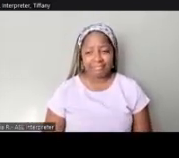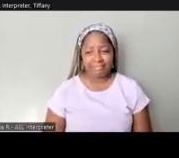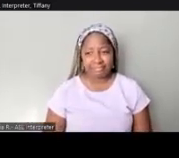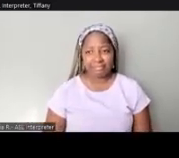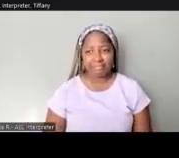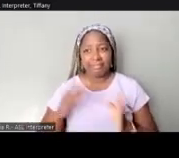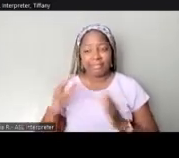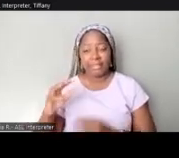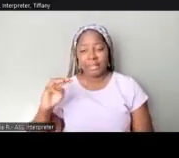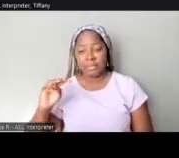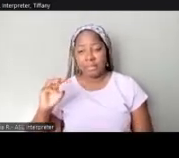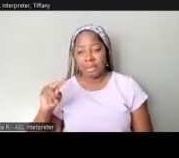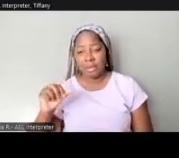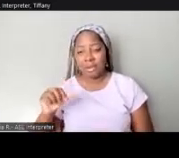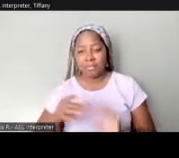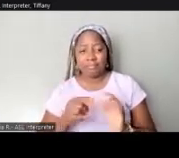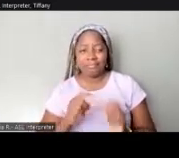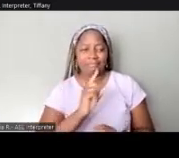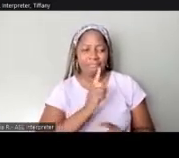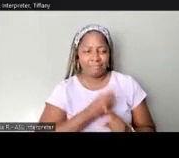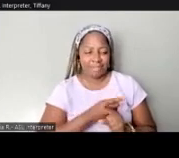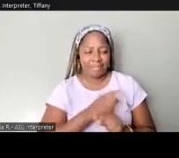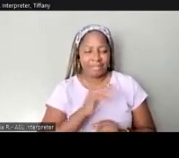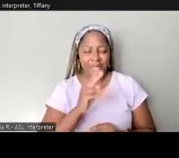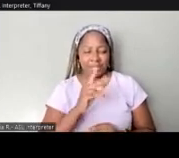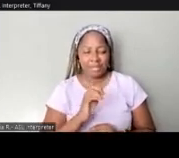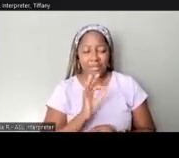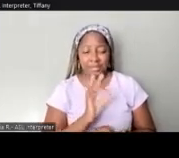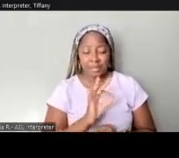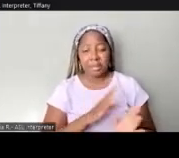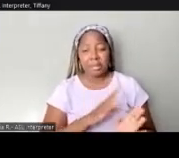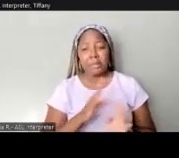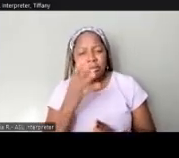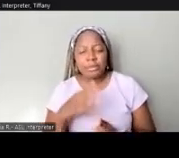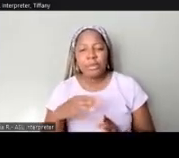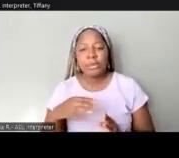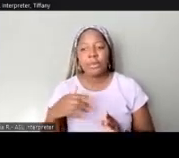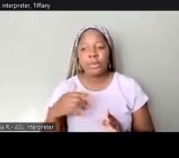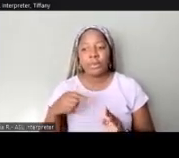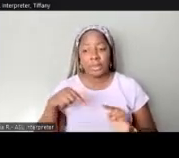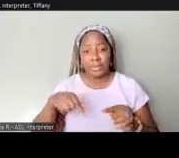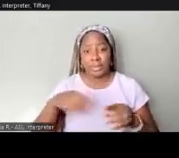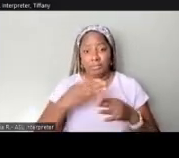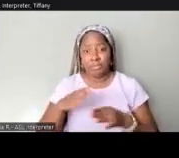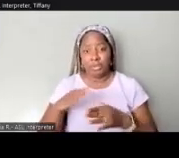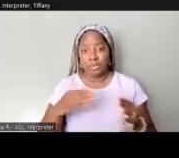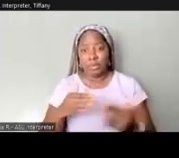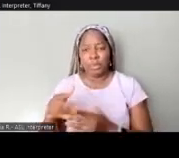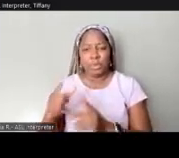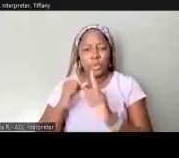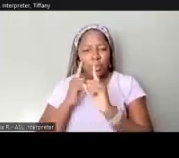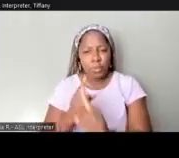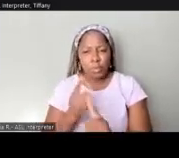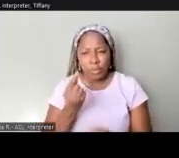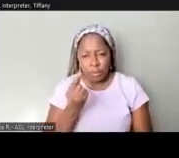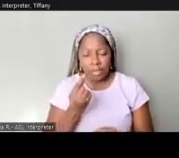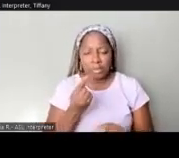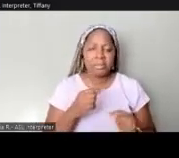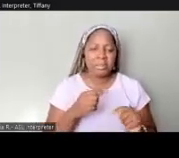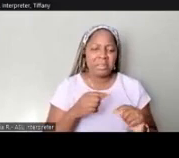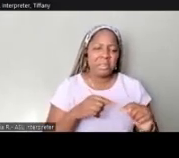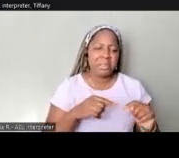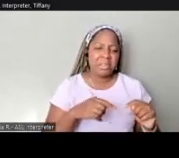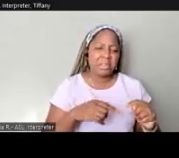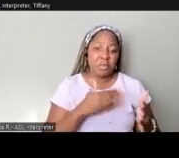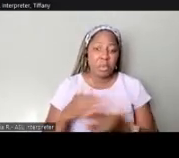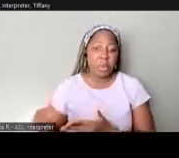Absolutely. Thanks, Camille. Just so folks know what to expect, we are expecting folks to be in several breakout groups. There are going to be in size from 3